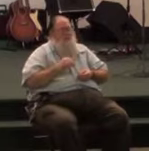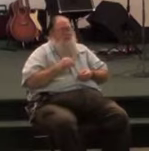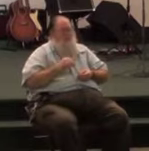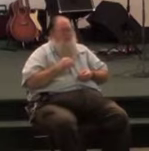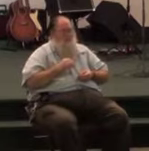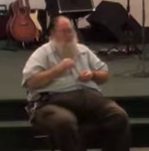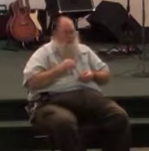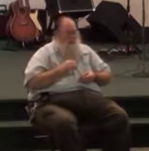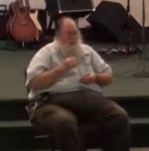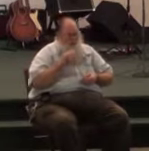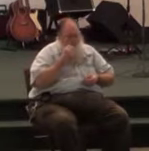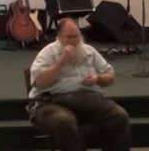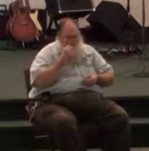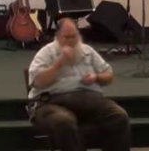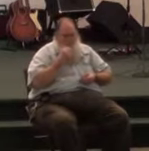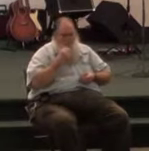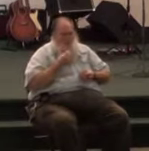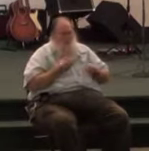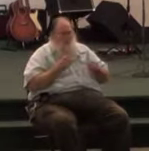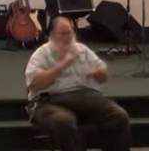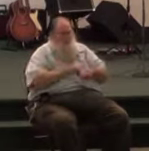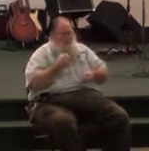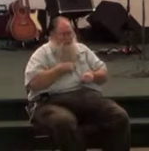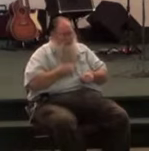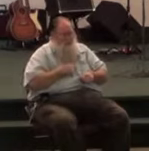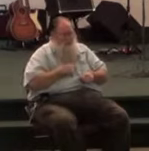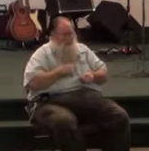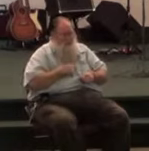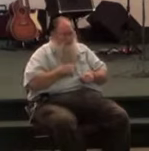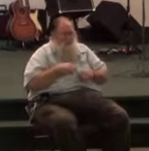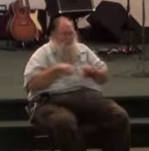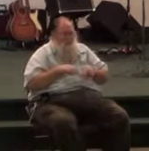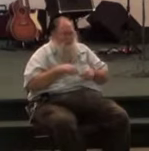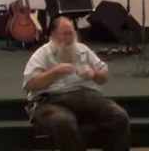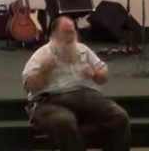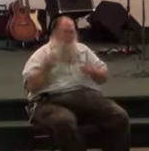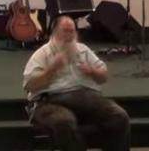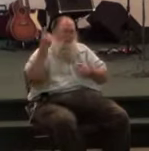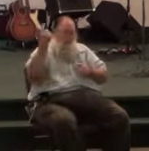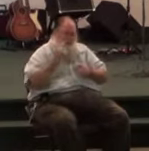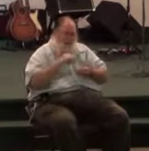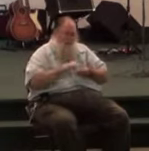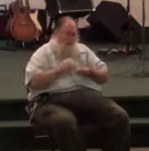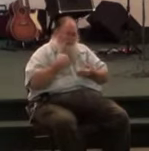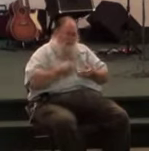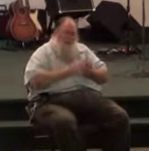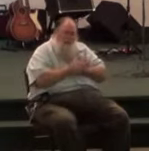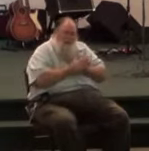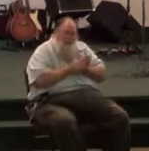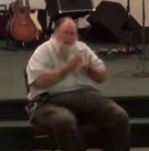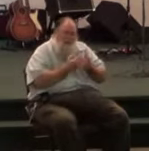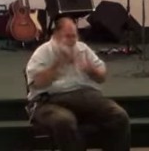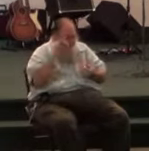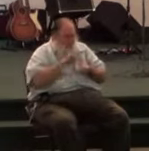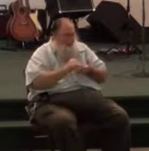as often as we do it, until he returns. Lord, we look forward to that day. What a glorious day